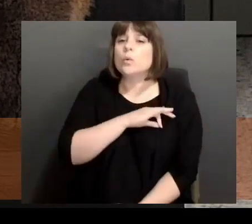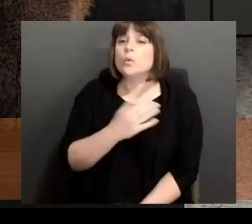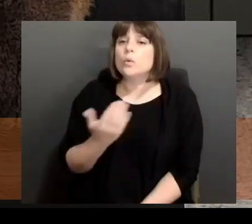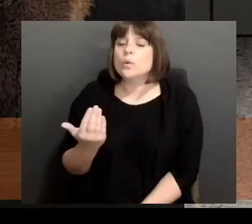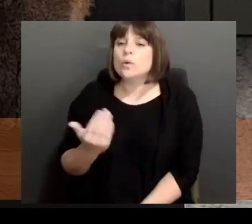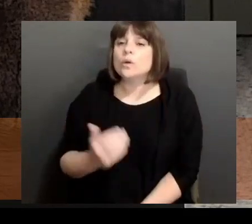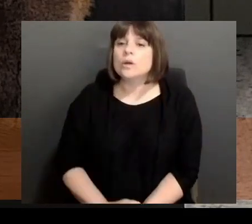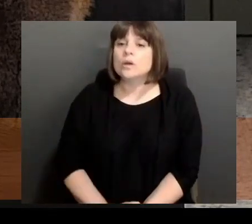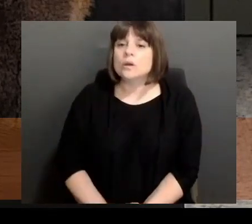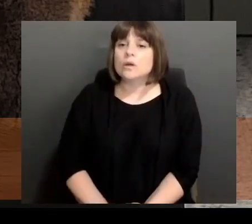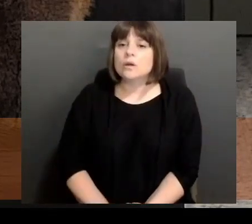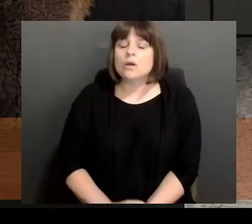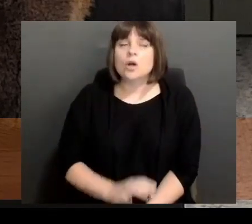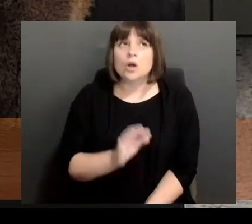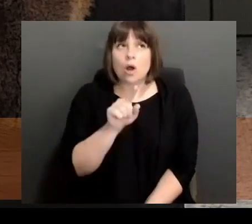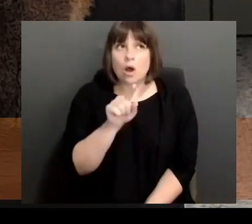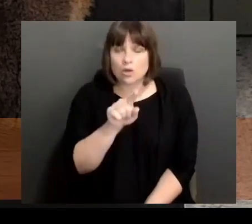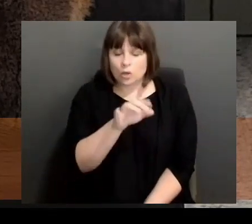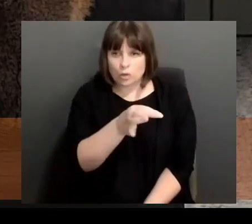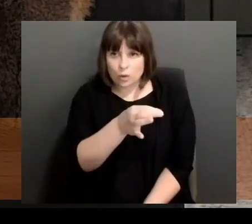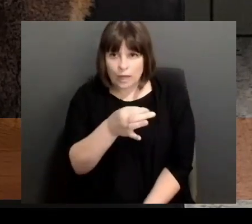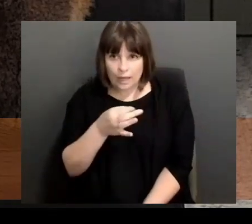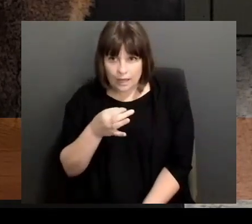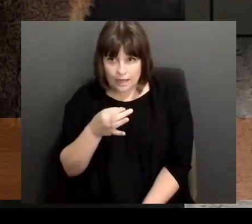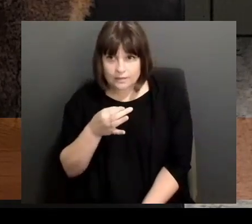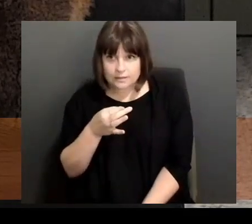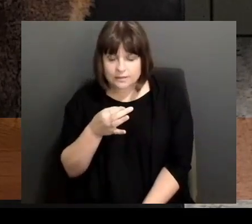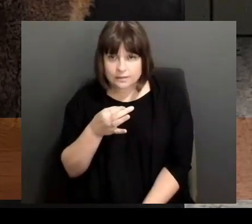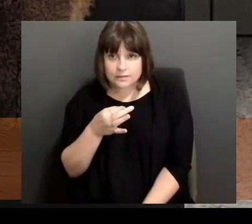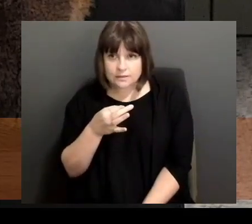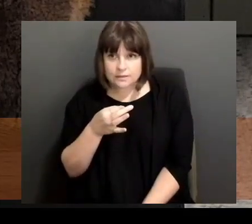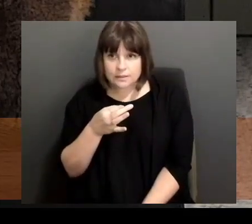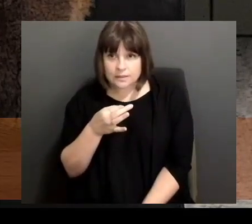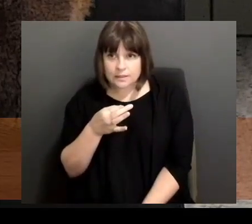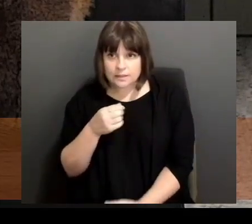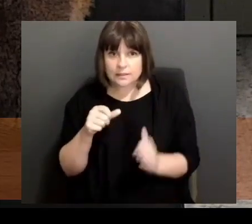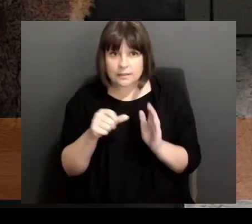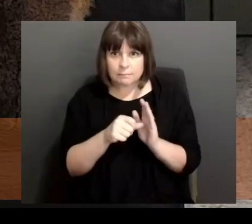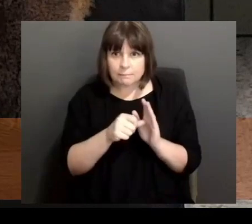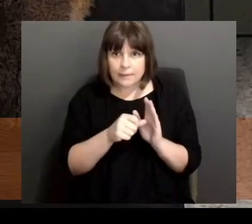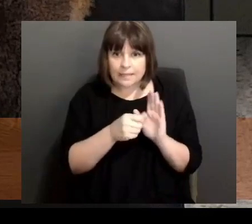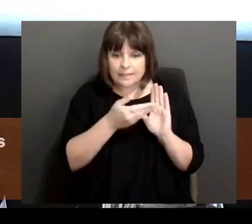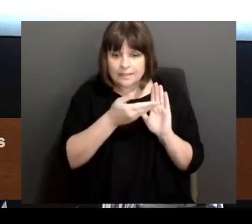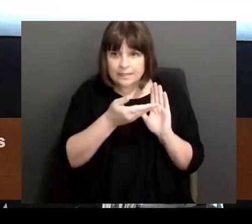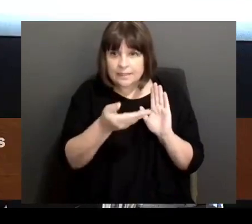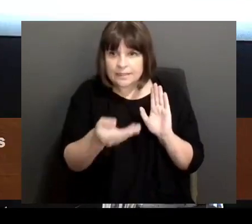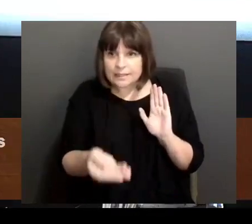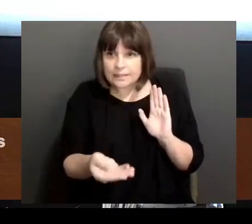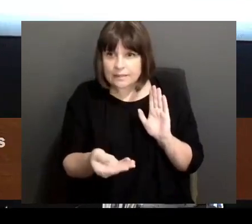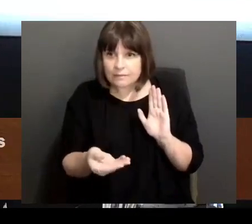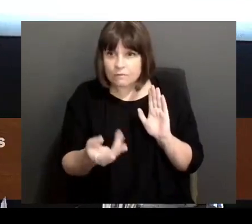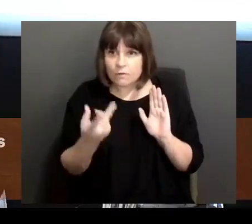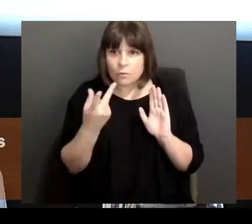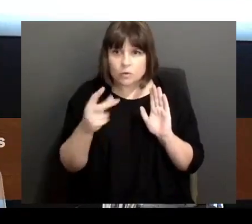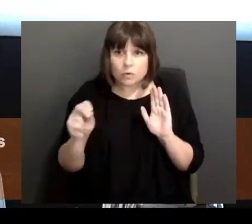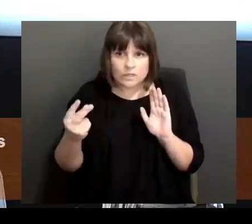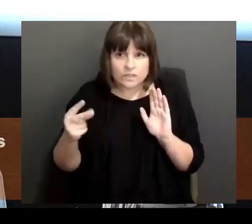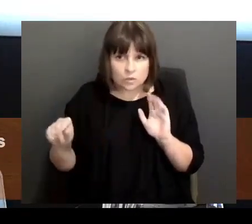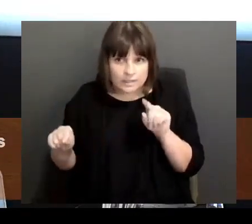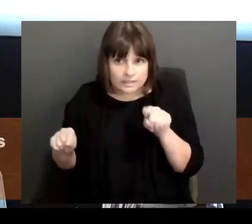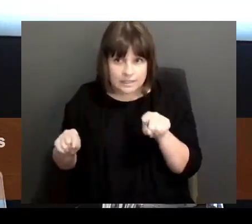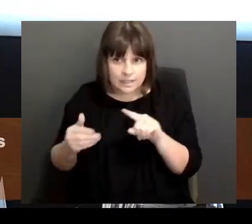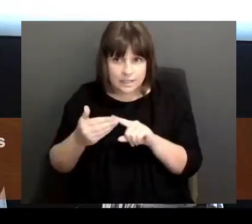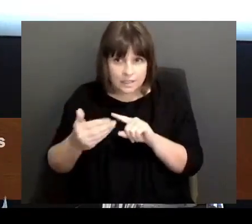Yes, you're asking for the royalties since 2020, is that yes. right? Yes. So royalties from